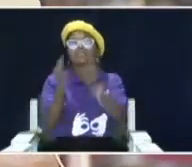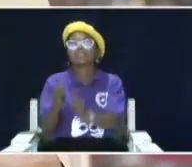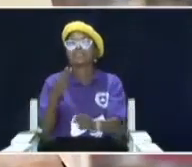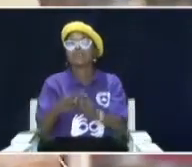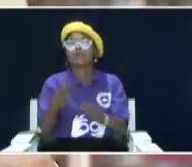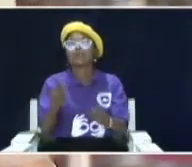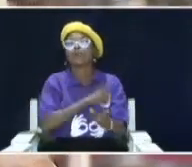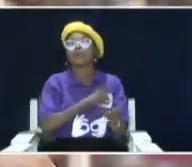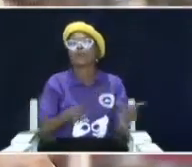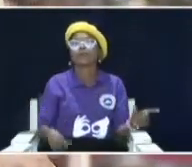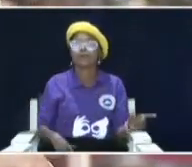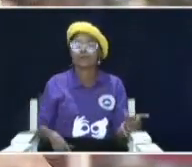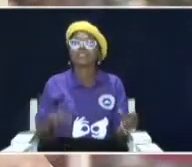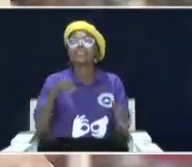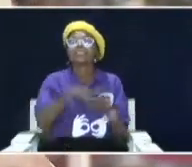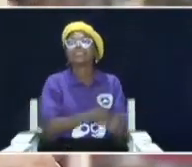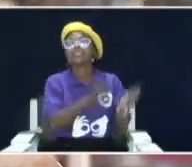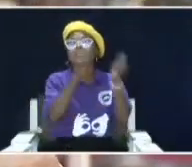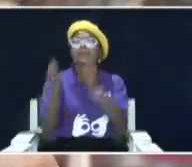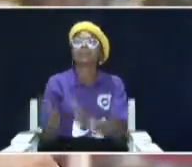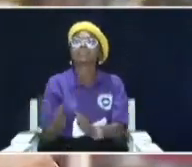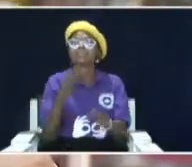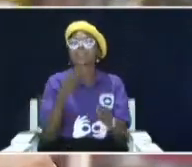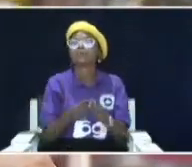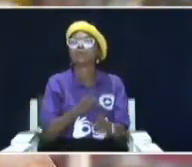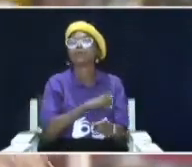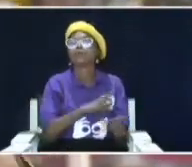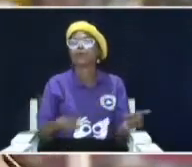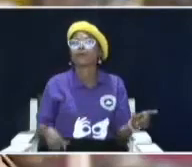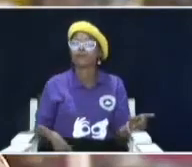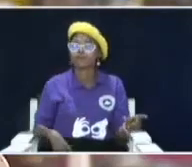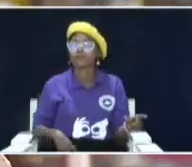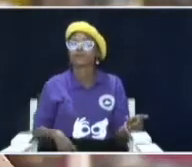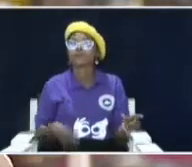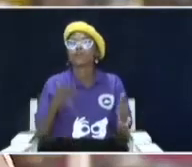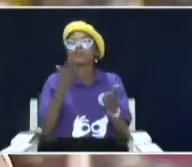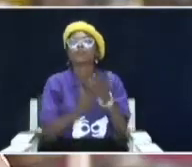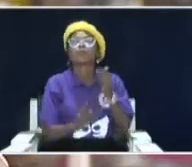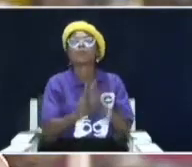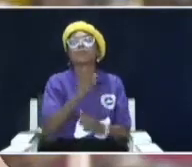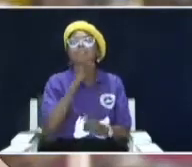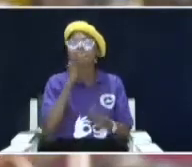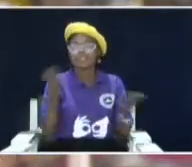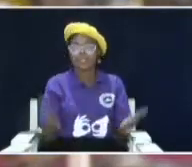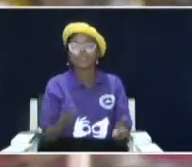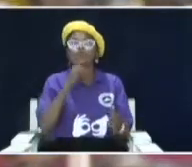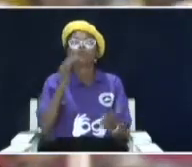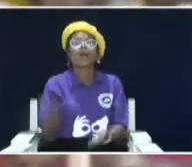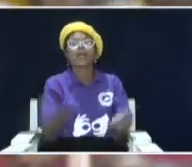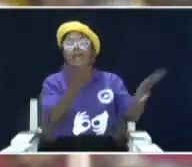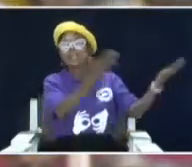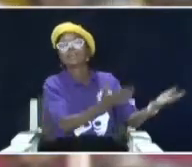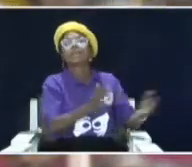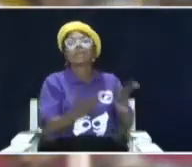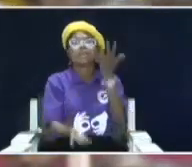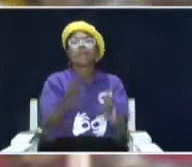Lord. In the mighty name of the Lord. Somebody is here today, you are carrying fire home.